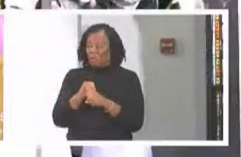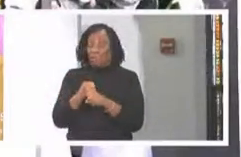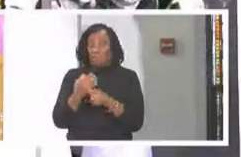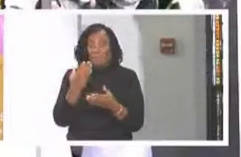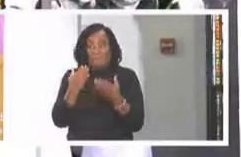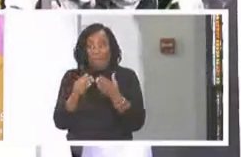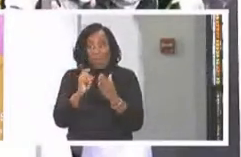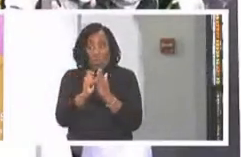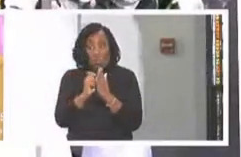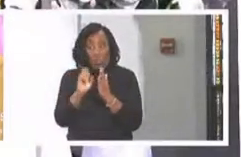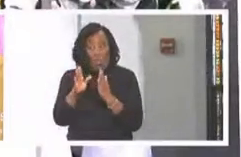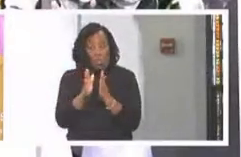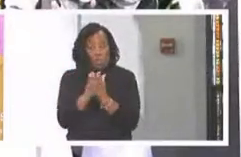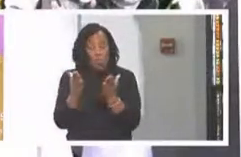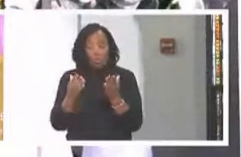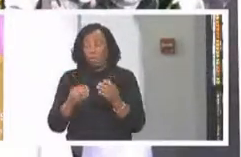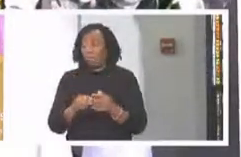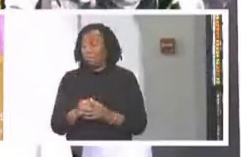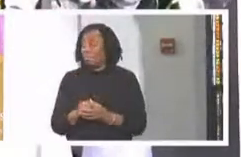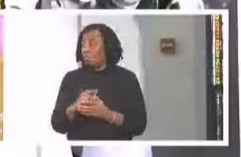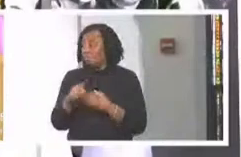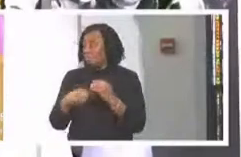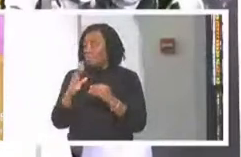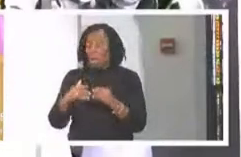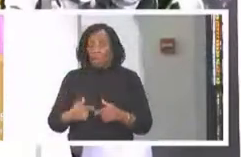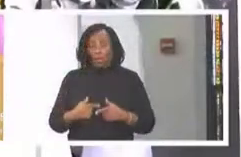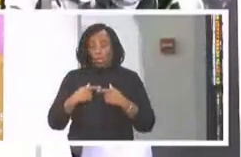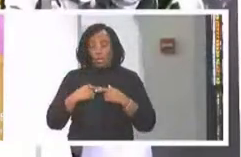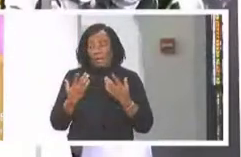about, about your life.